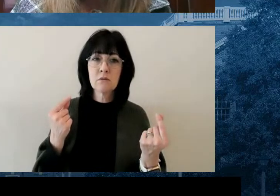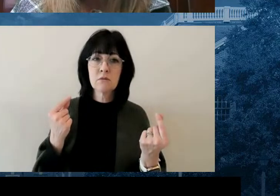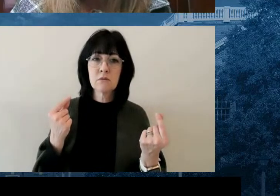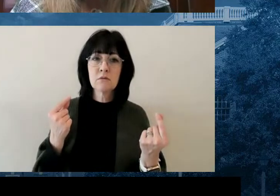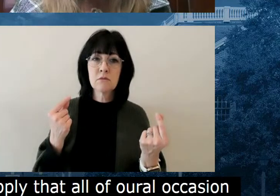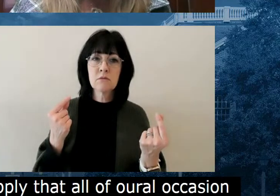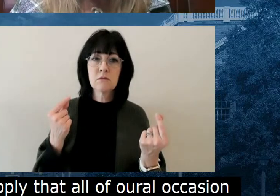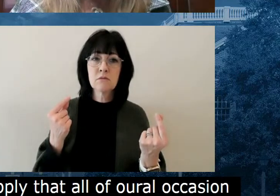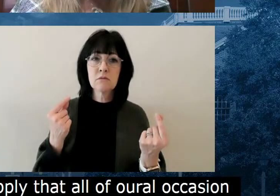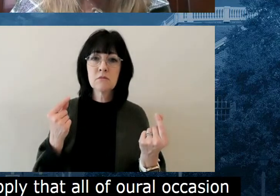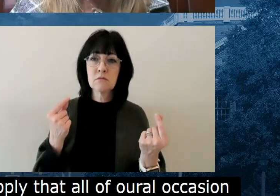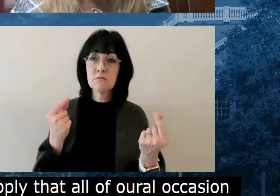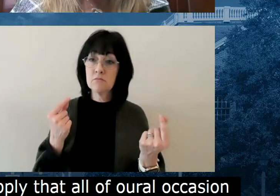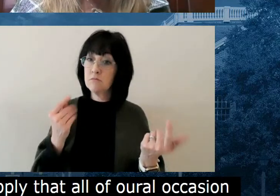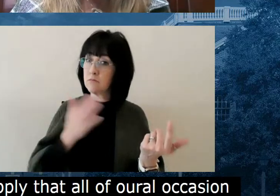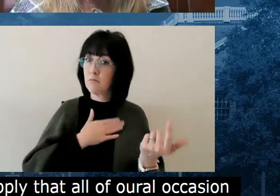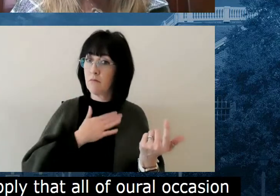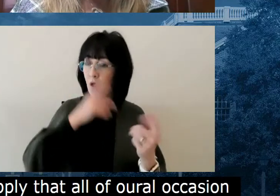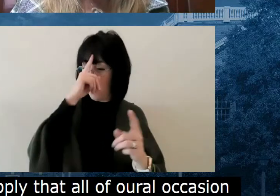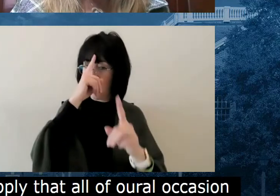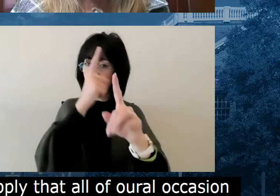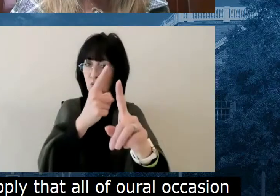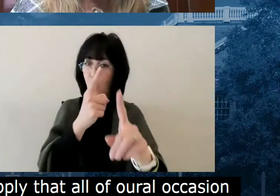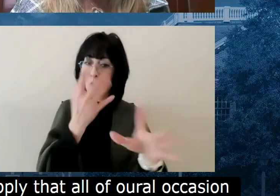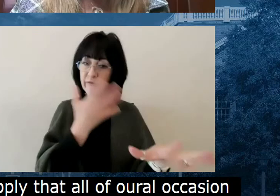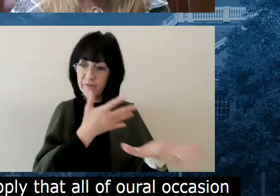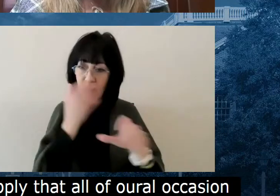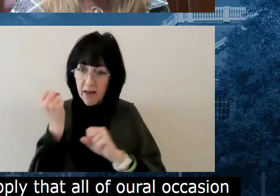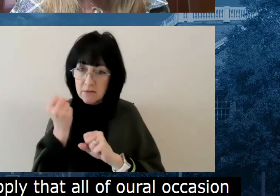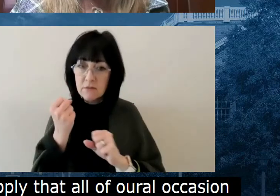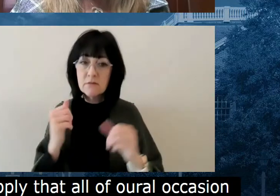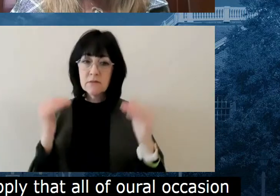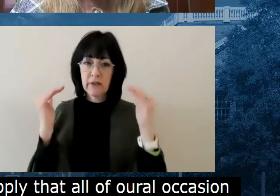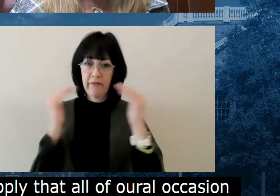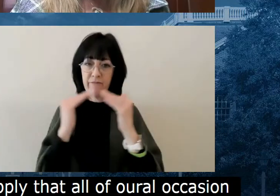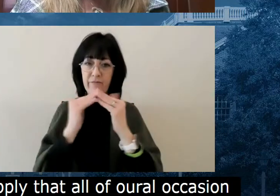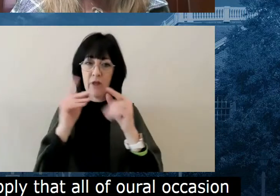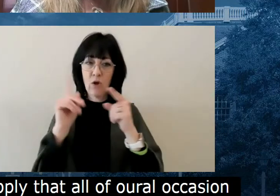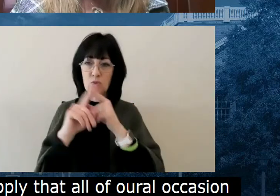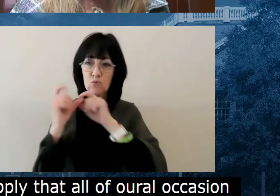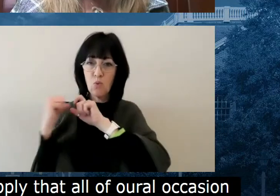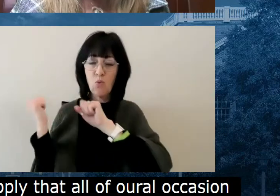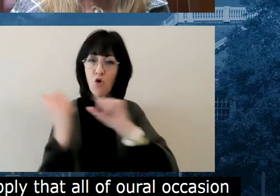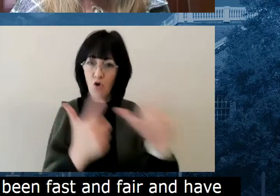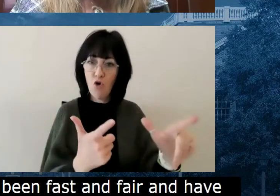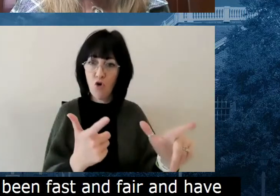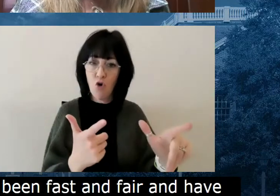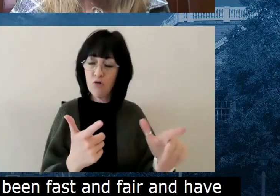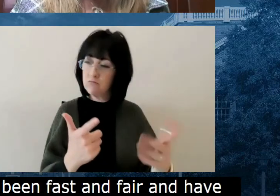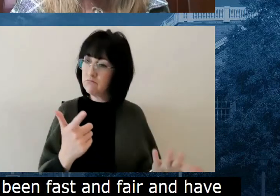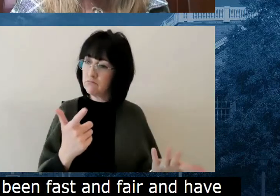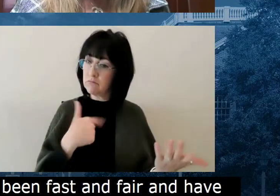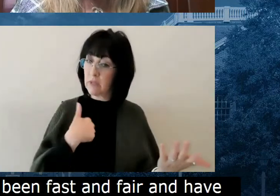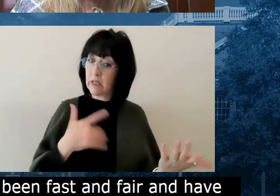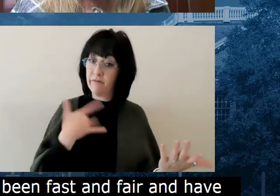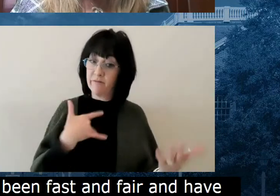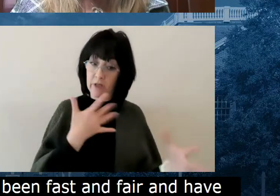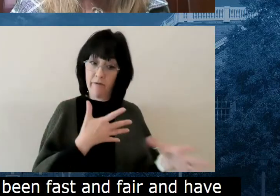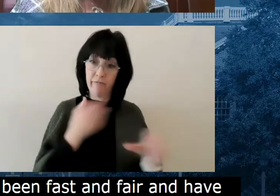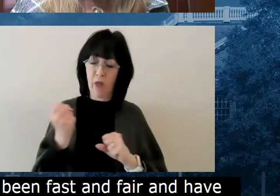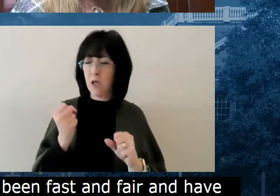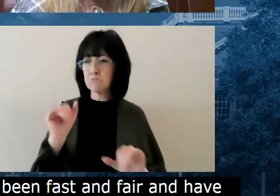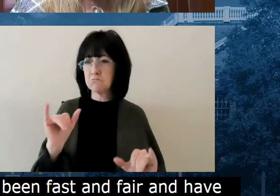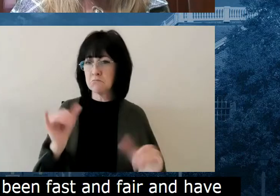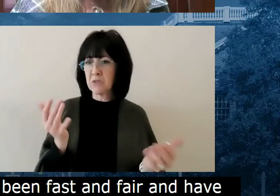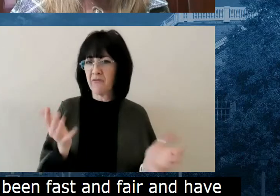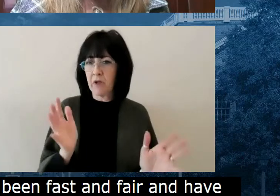goal has been fast and fair. We have, I think, met our goal of fast. I think we're still pursuing our goal